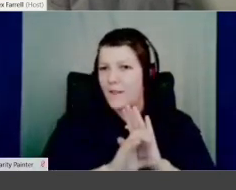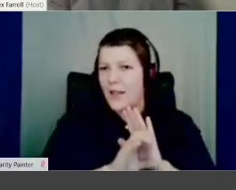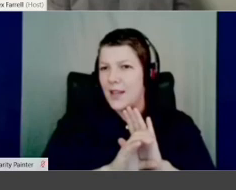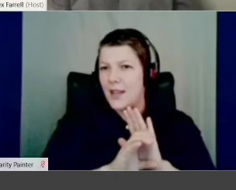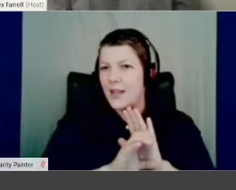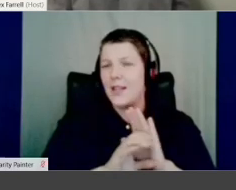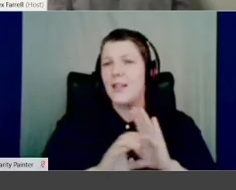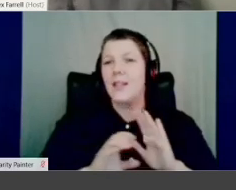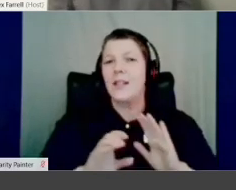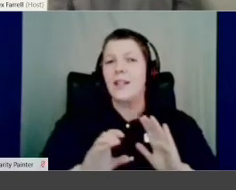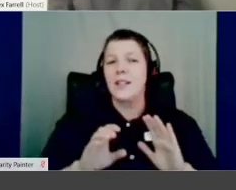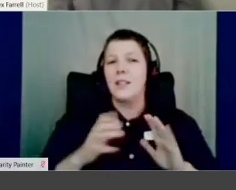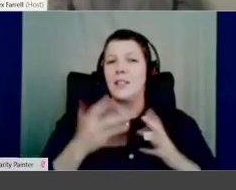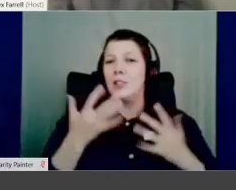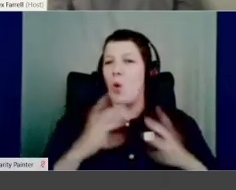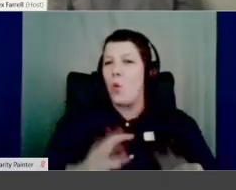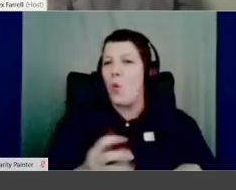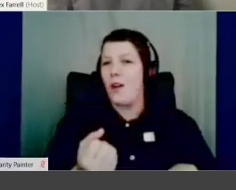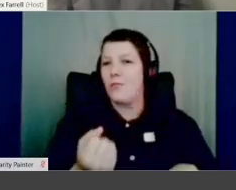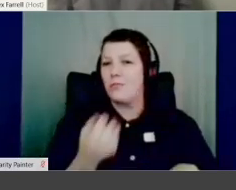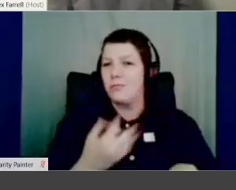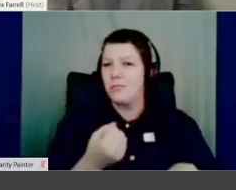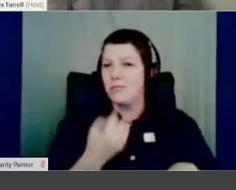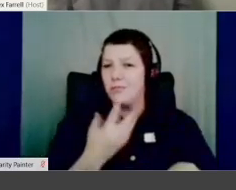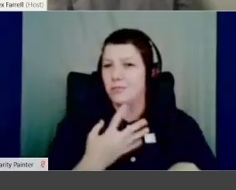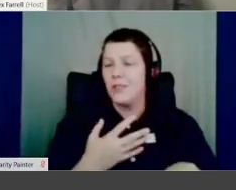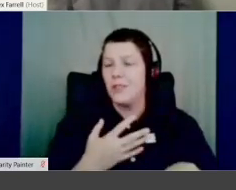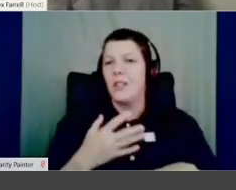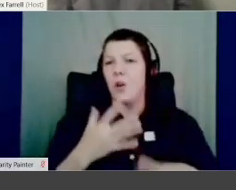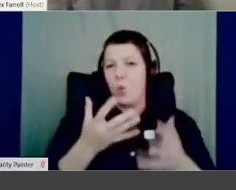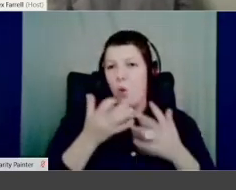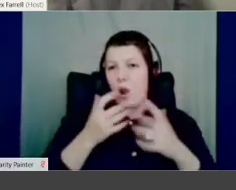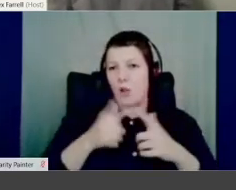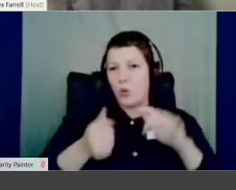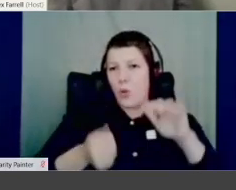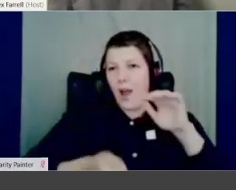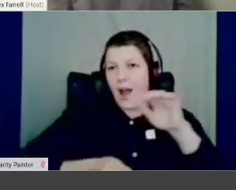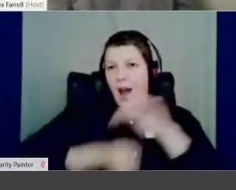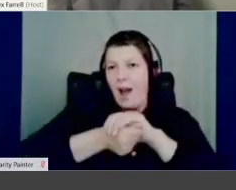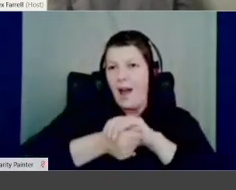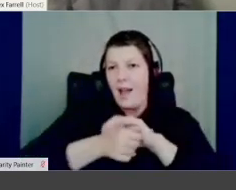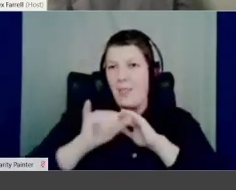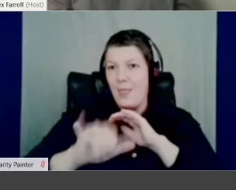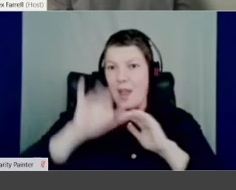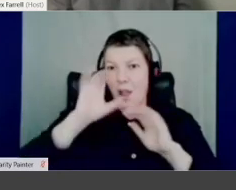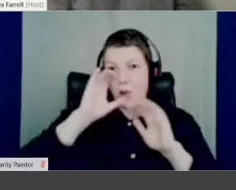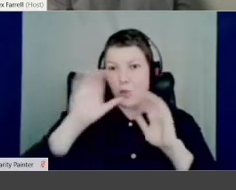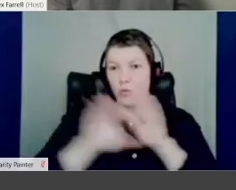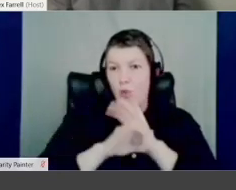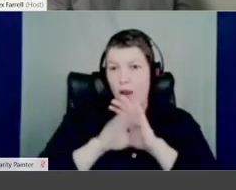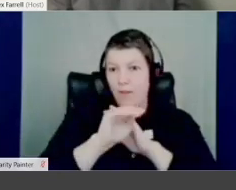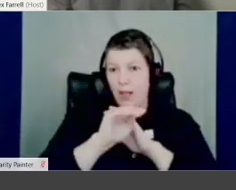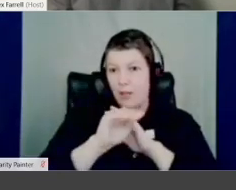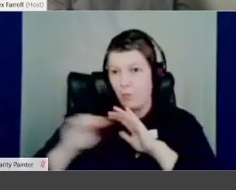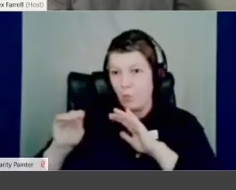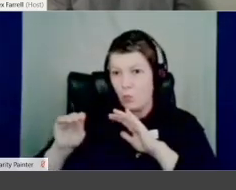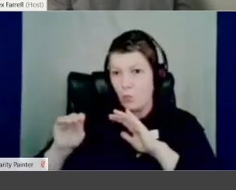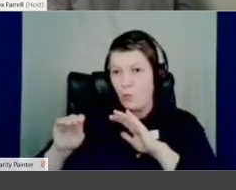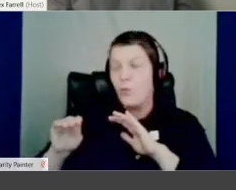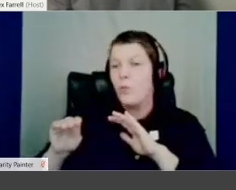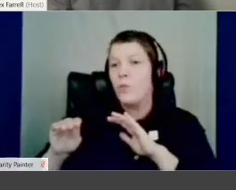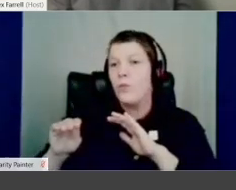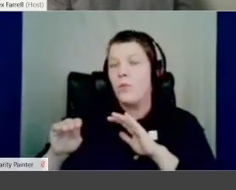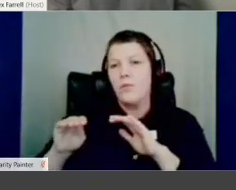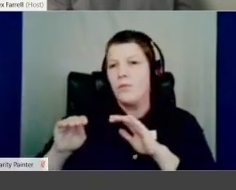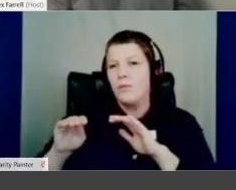it was getting repeated over and over again. So people who were using a screen reader were just getting